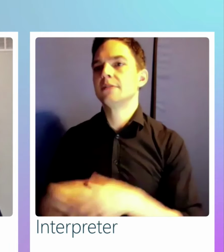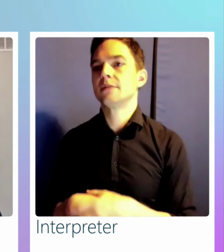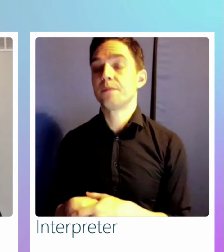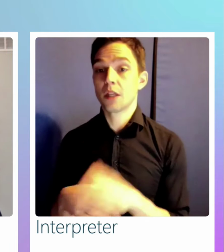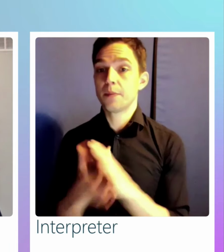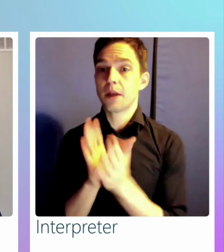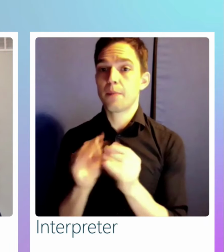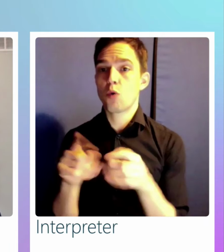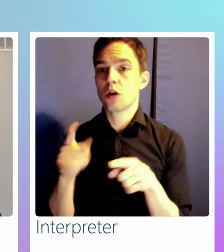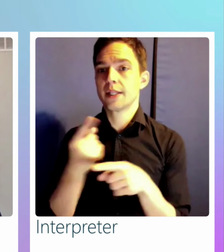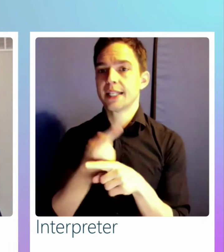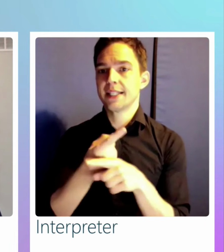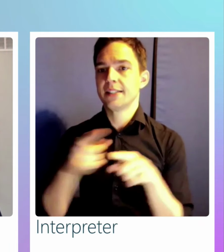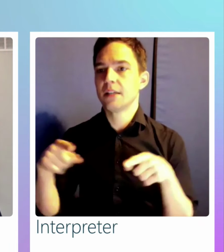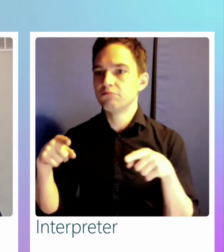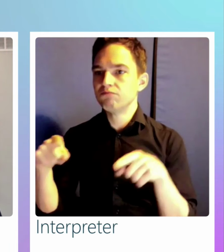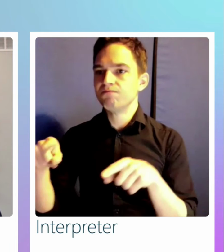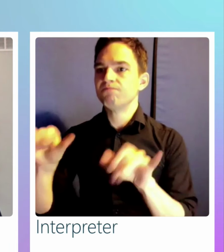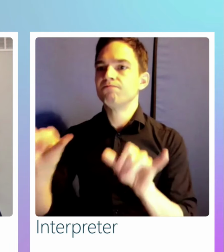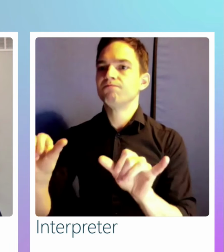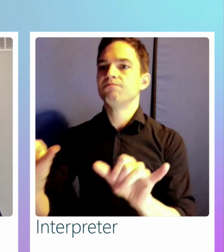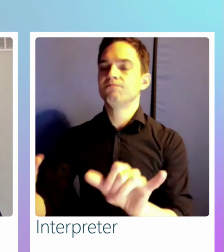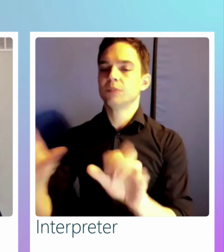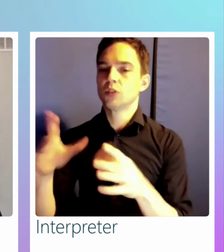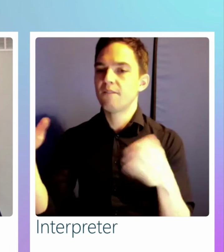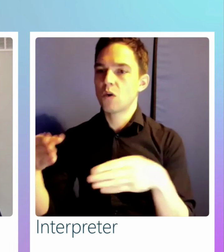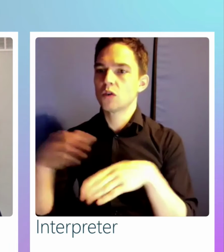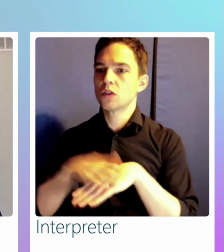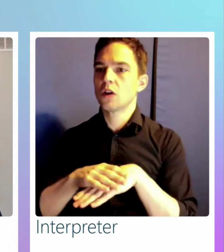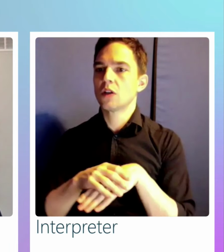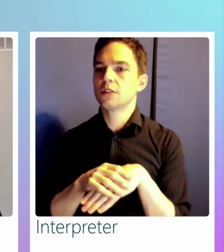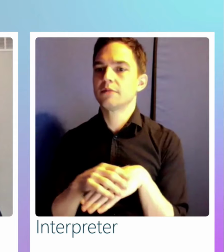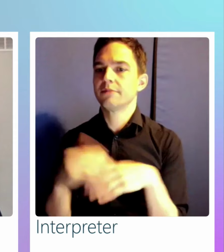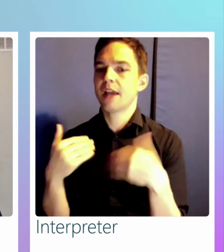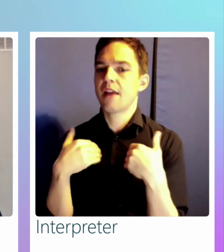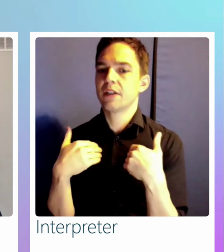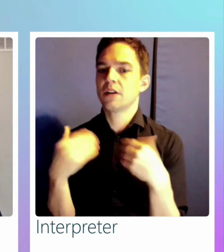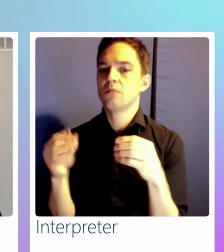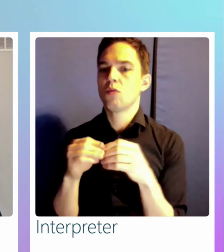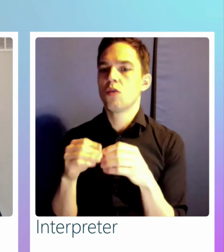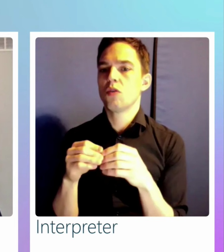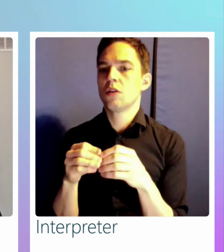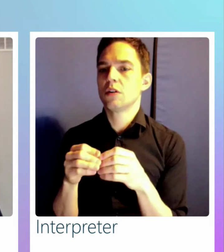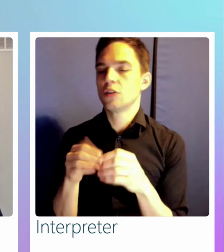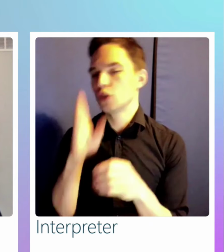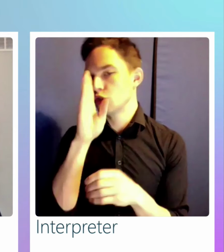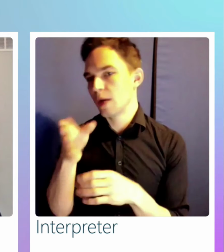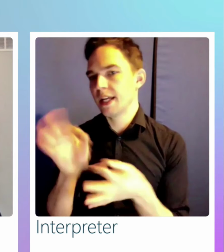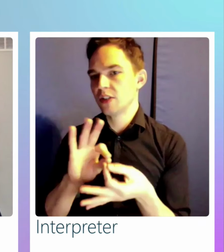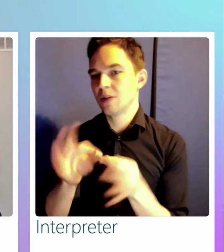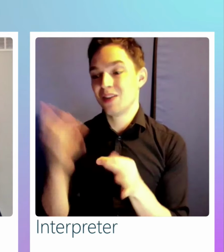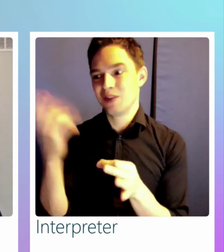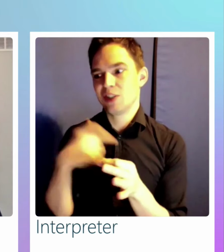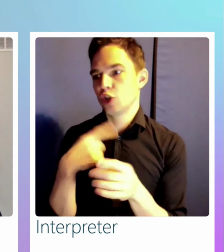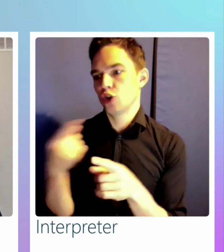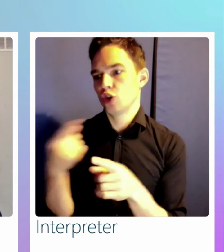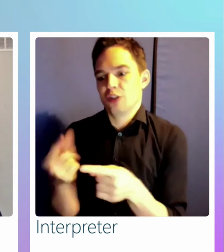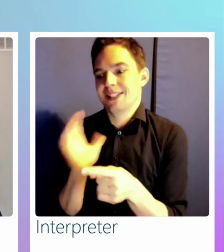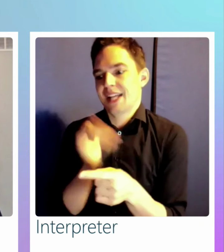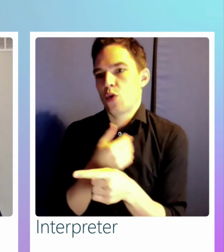more consistent, to focus on having a strict interpretation, because it really hurts our industry to